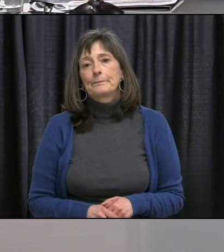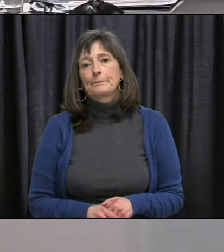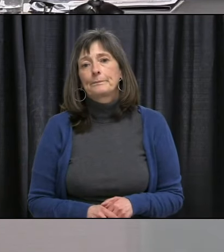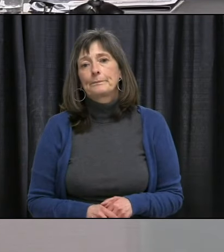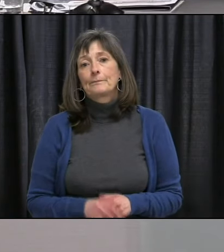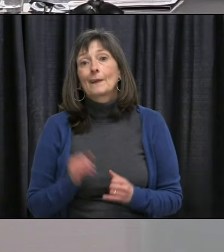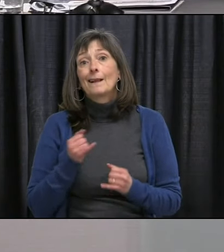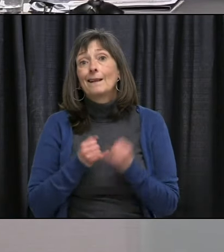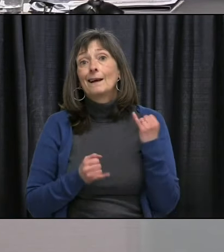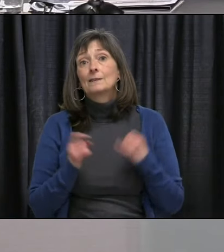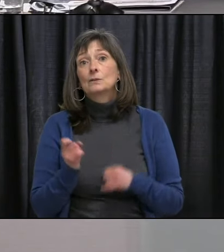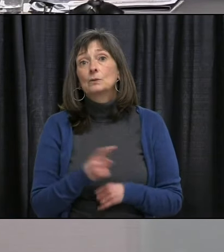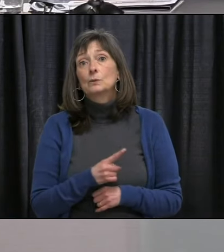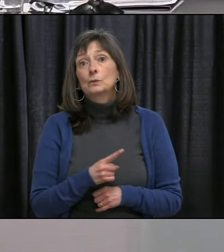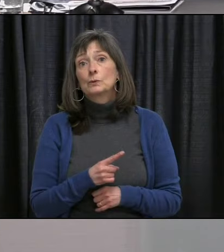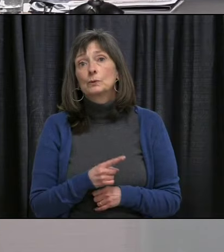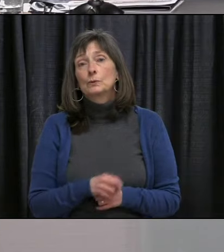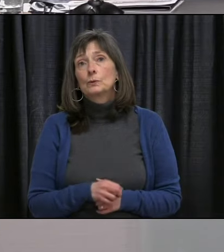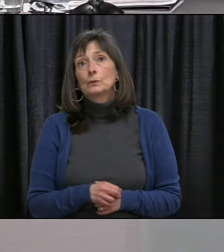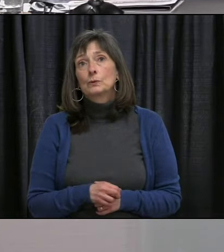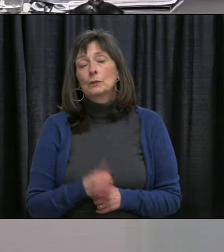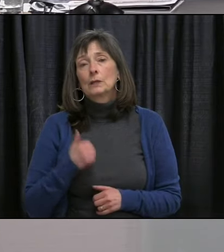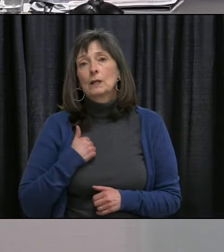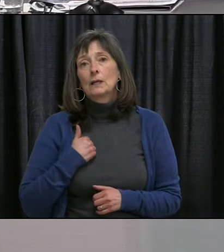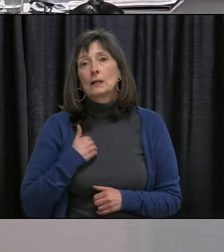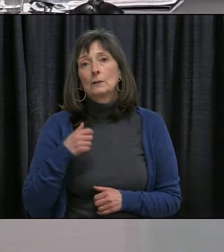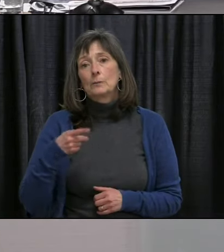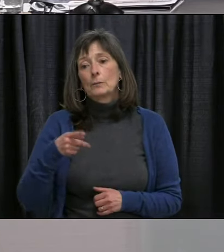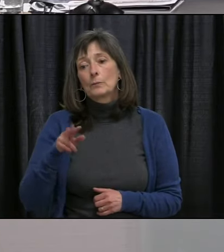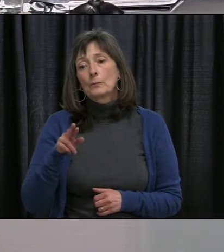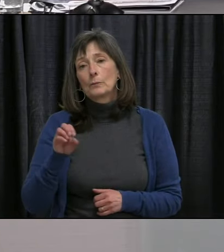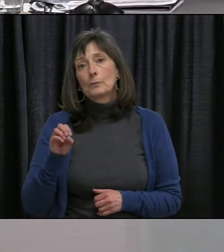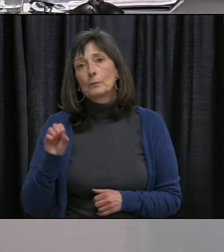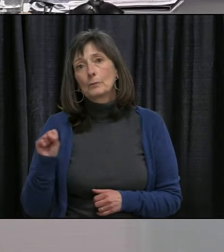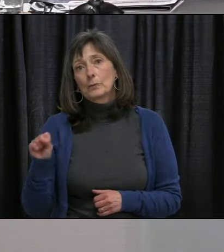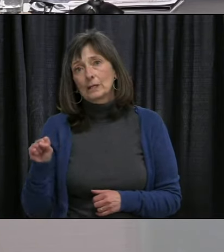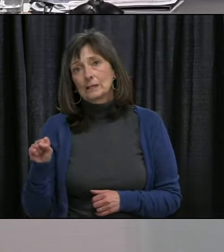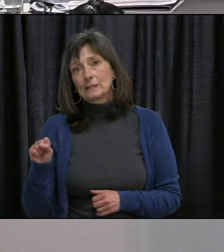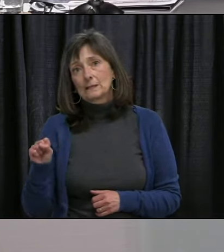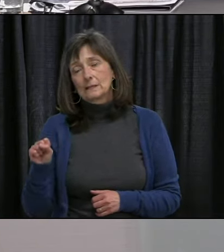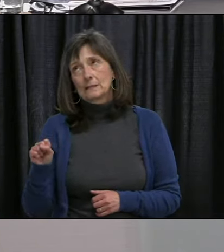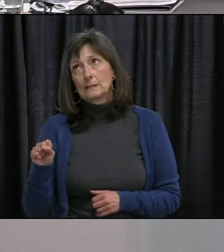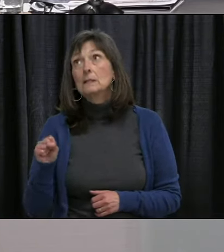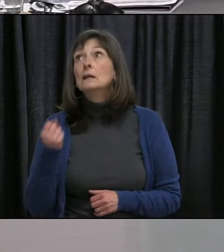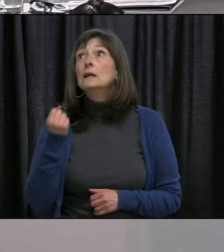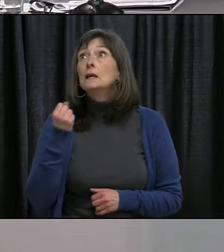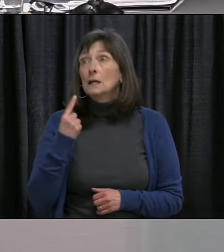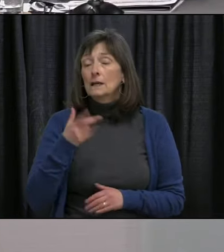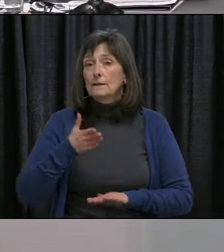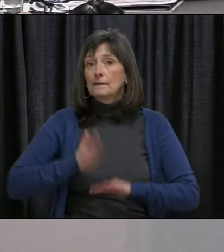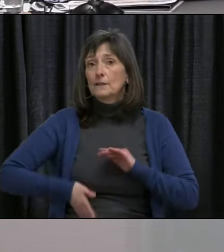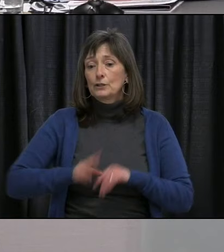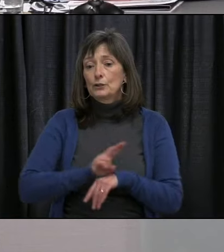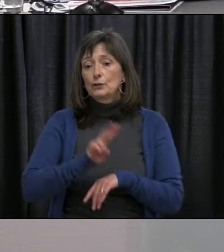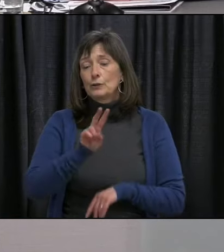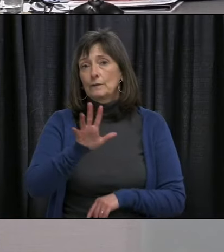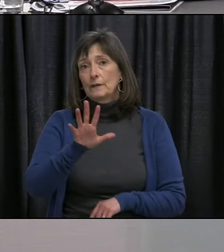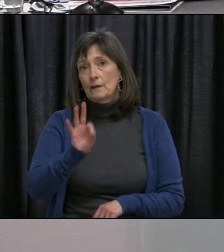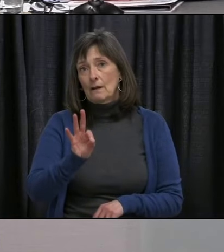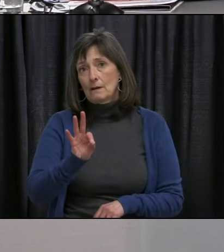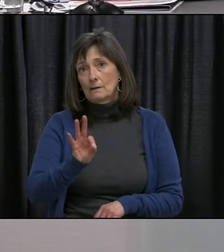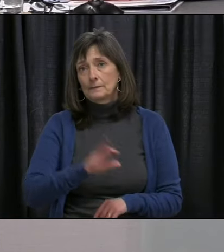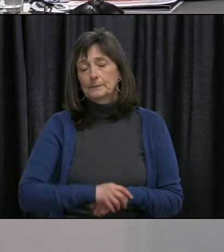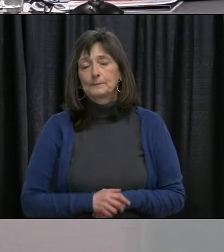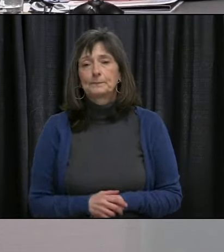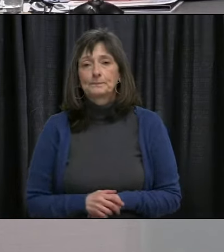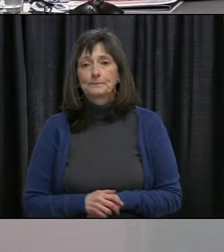Our final questions today are from Kevin Bissett of the Canadian Press. And operator, this call is scheduled to end at 2:59 p.m. If the reporter's questions haven't